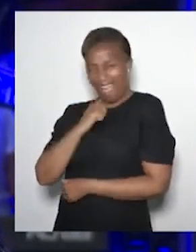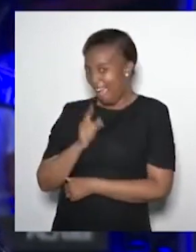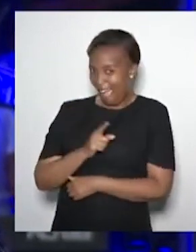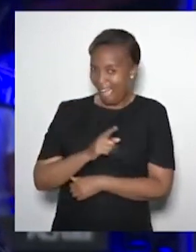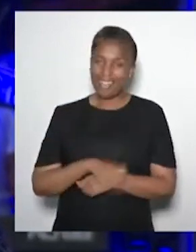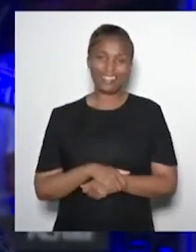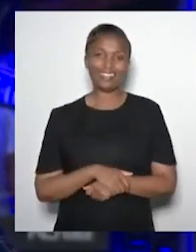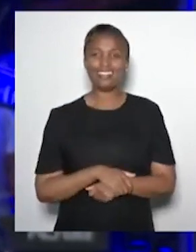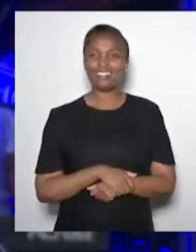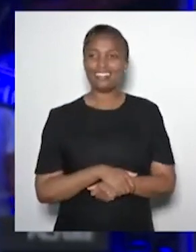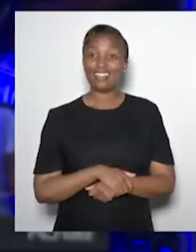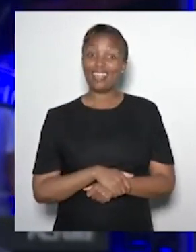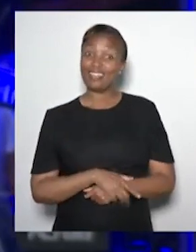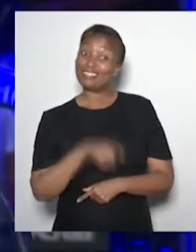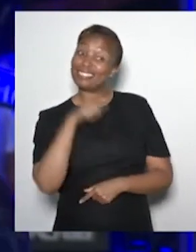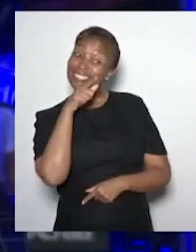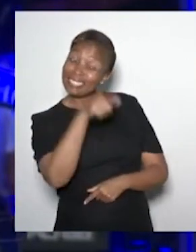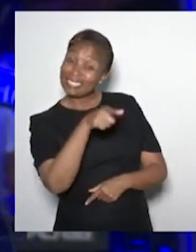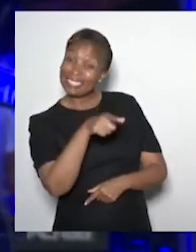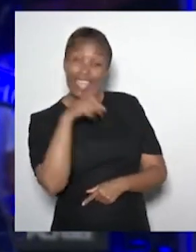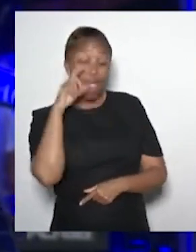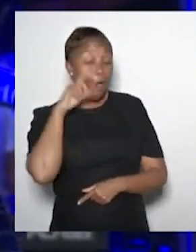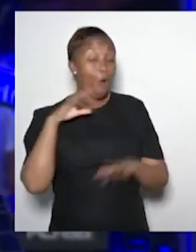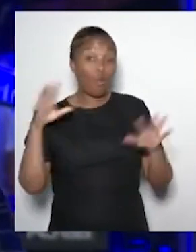She is 76.